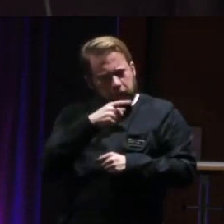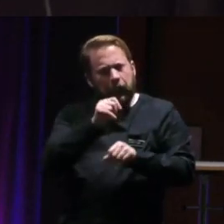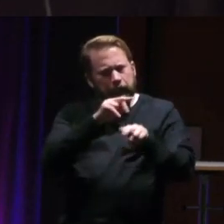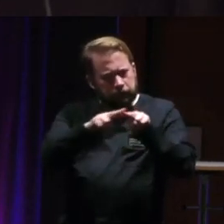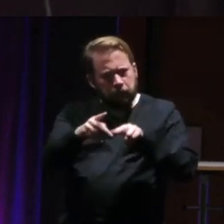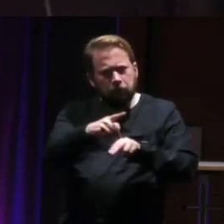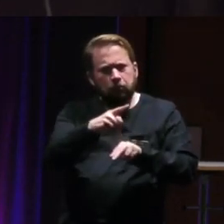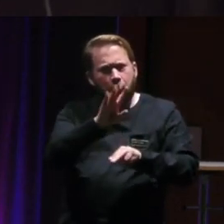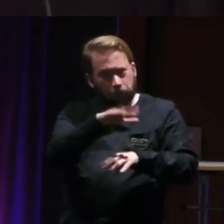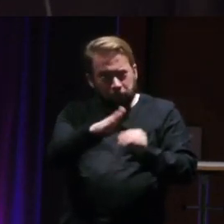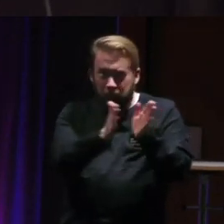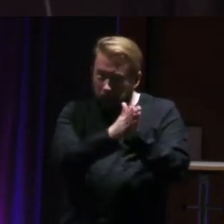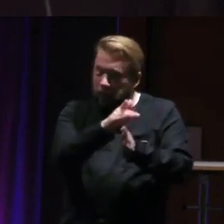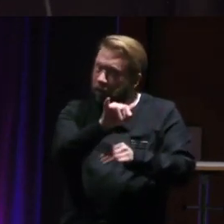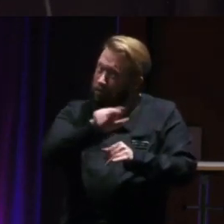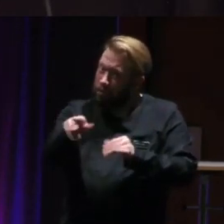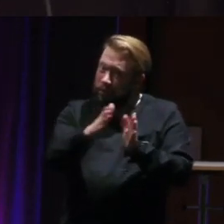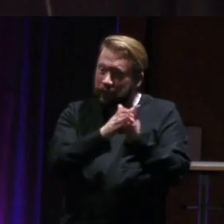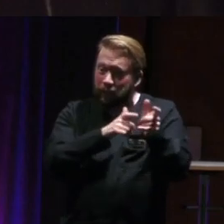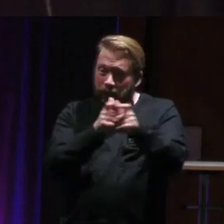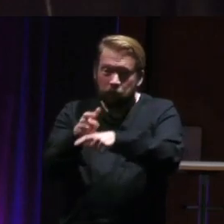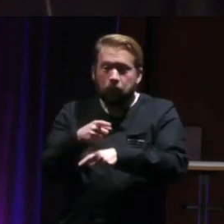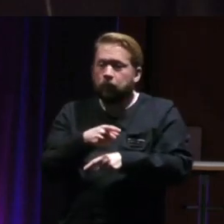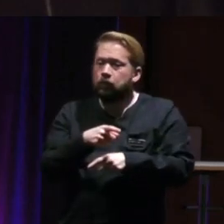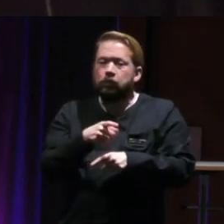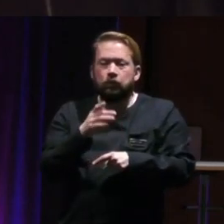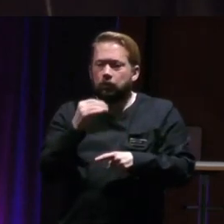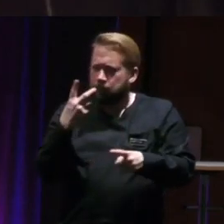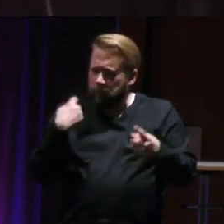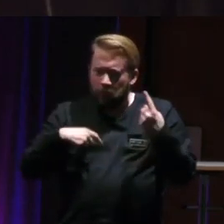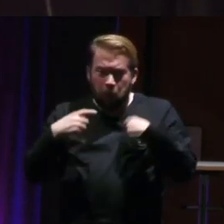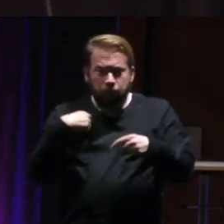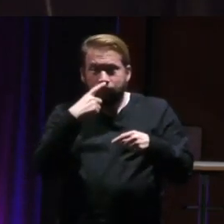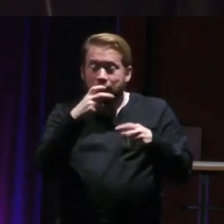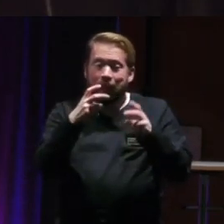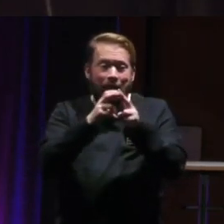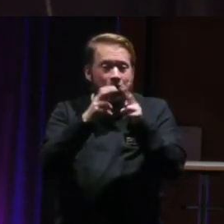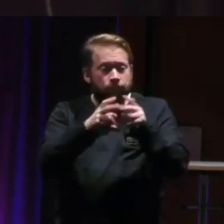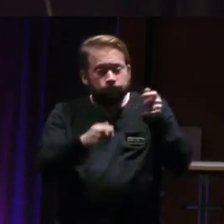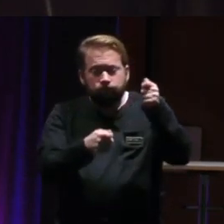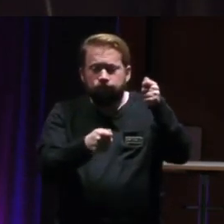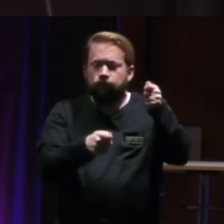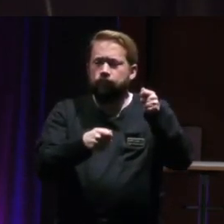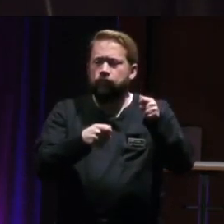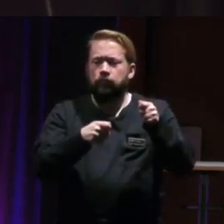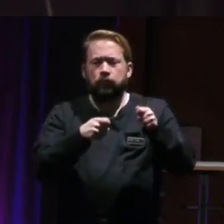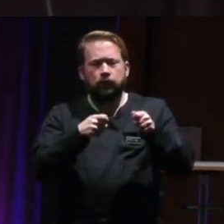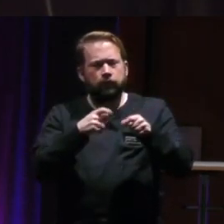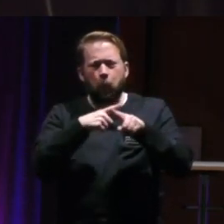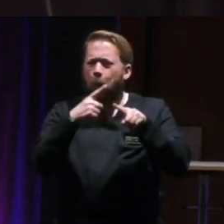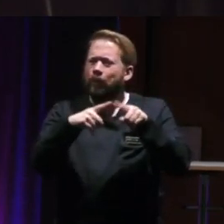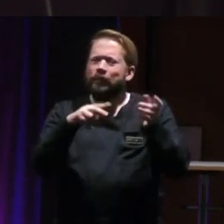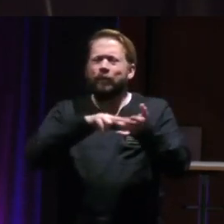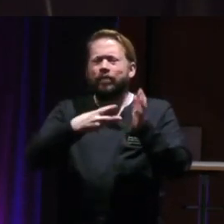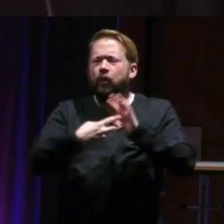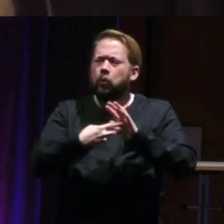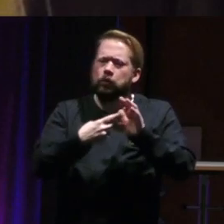communities. Or they torture people by electroshockers. Or they, there are a number of methods. Yeah.